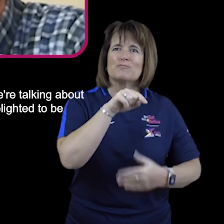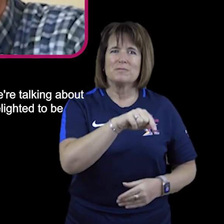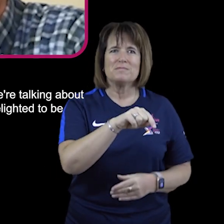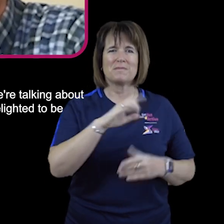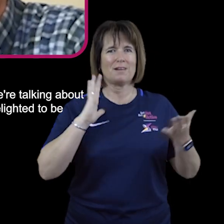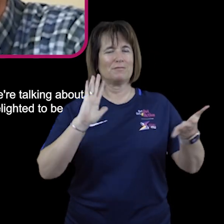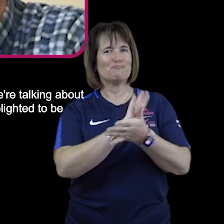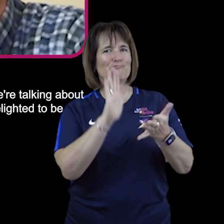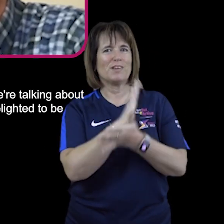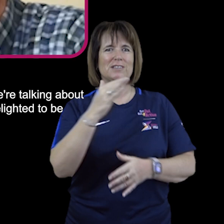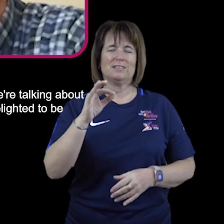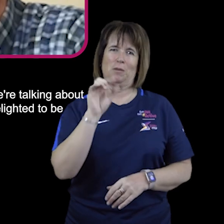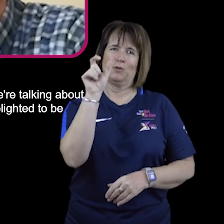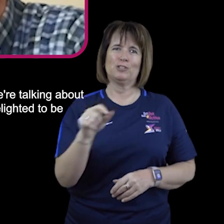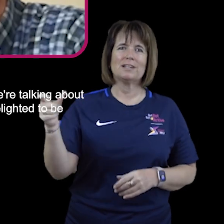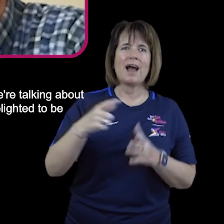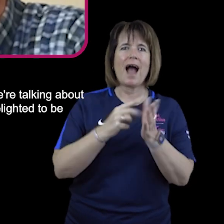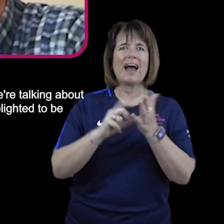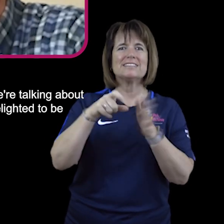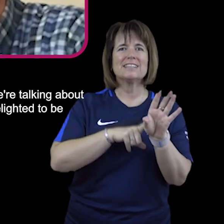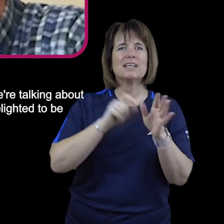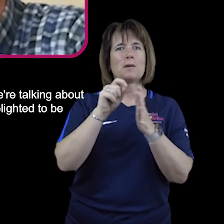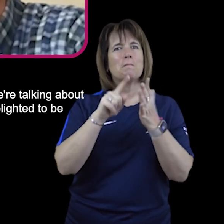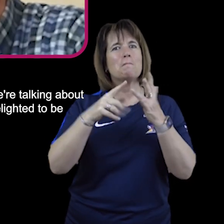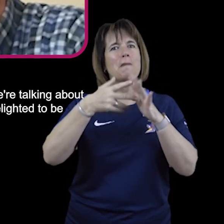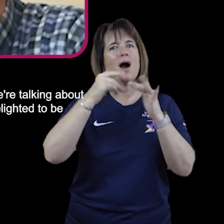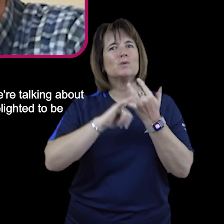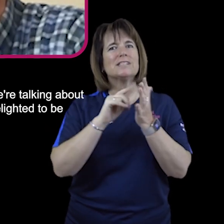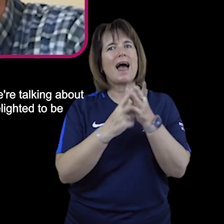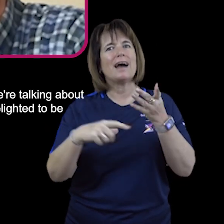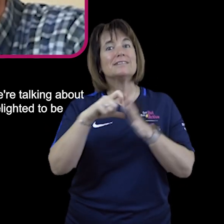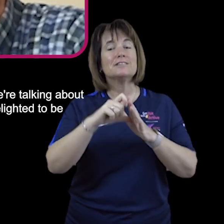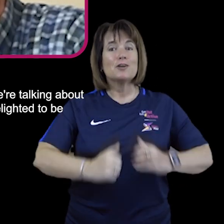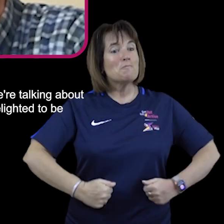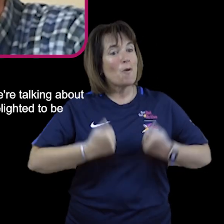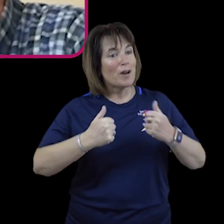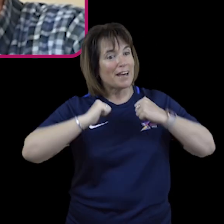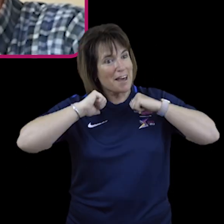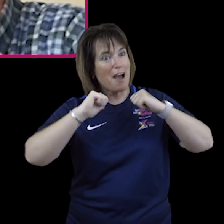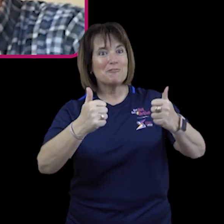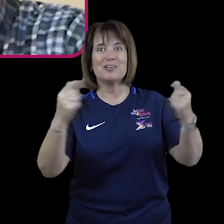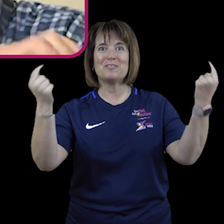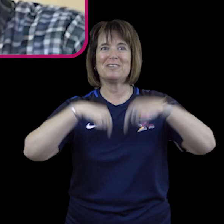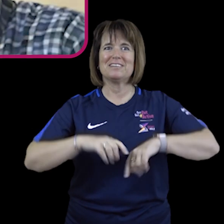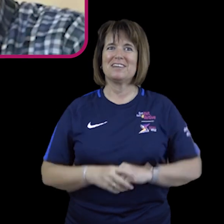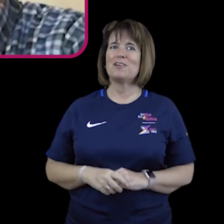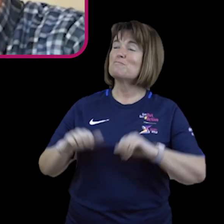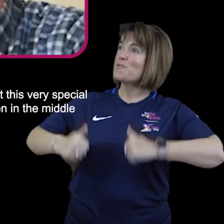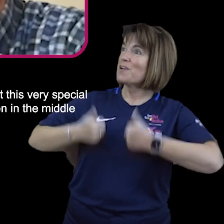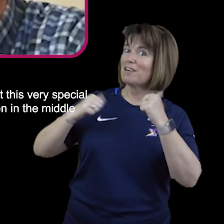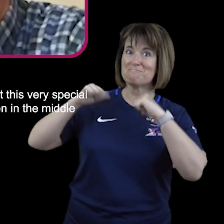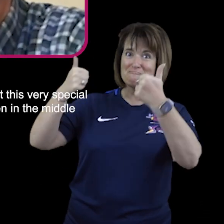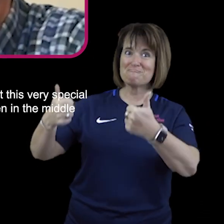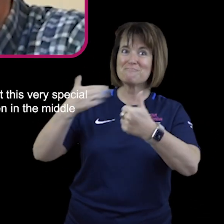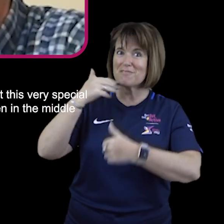be joined by a very special guest, Andy Powlesland. Good morning to you. How are you? Good morning. I'm very well. Thank you very much.